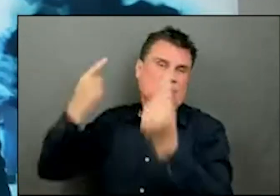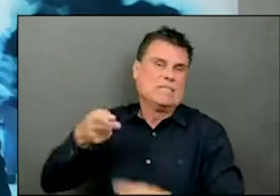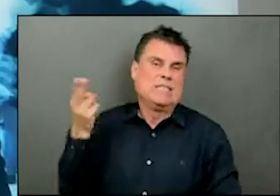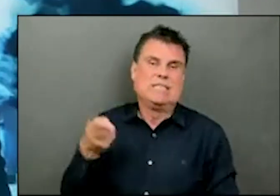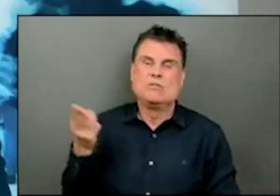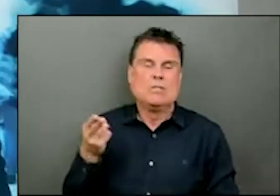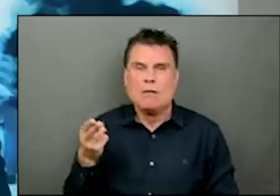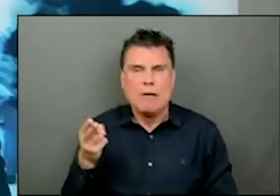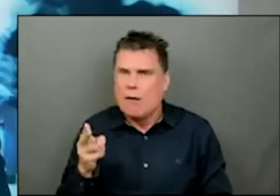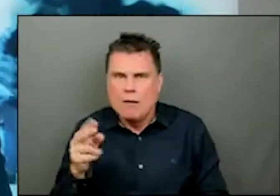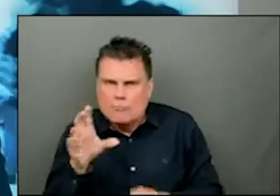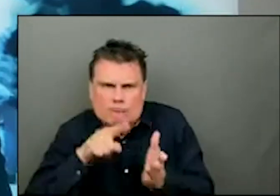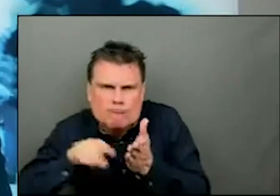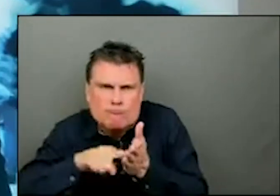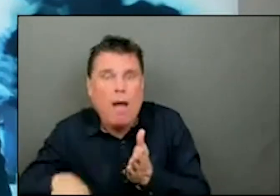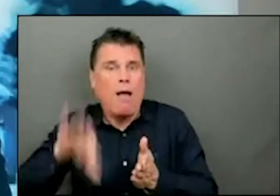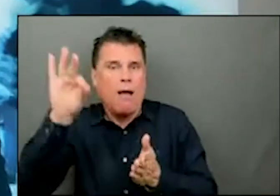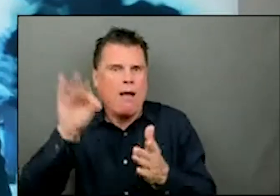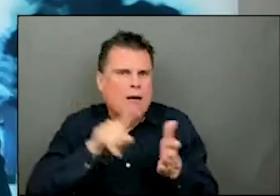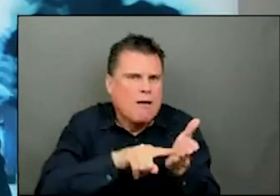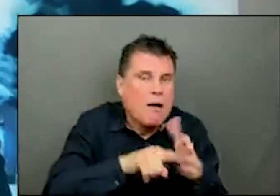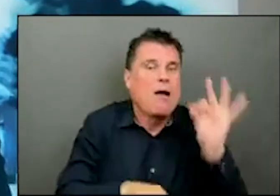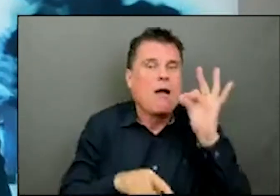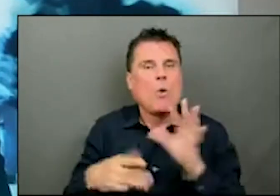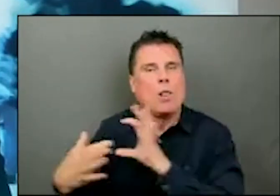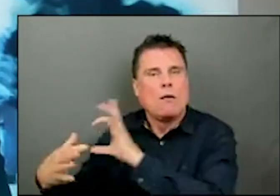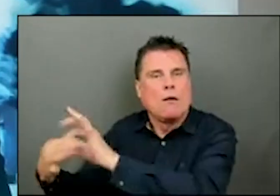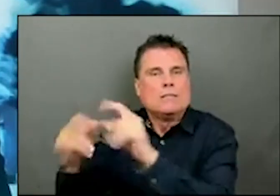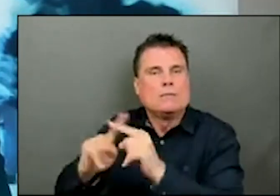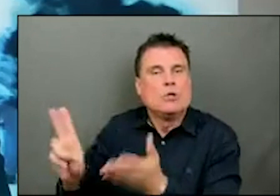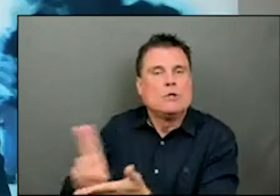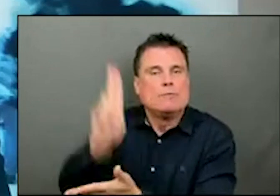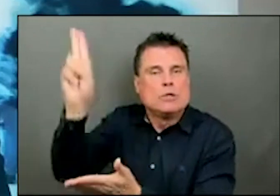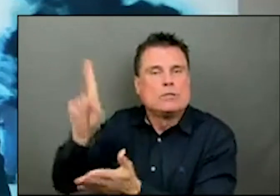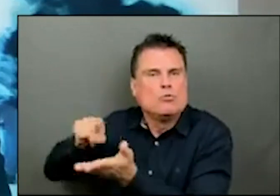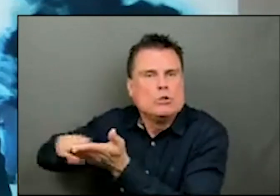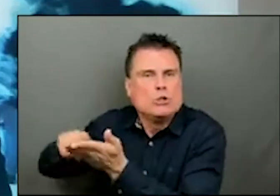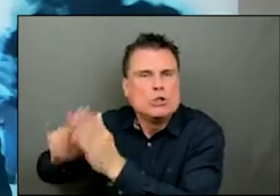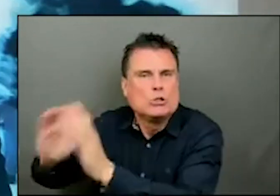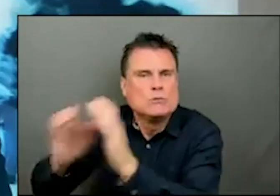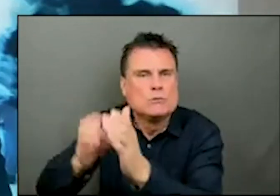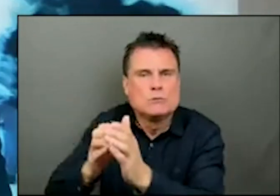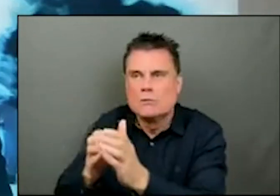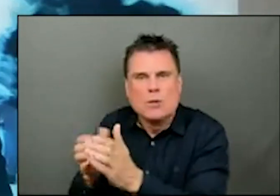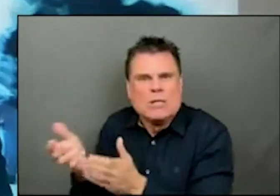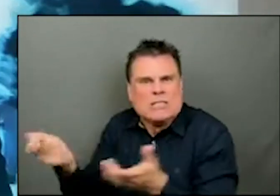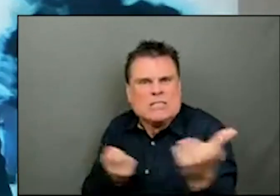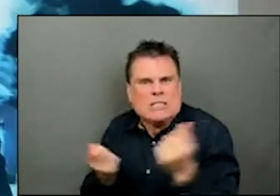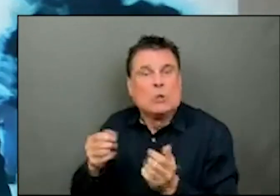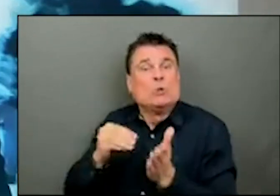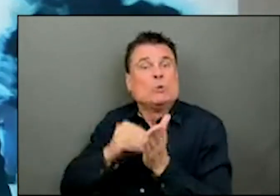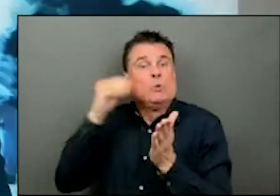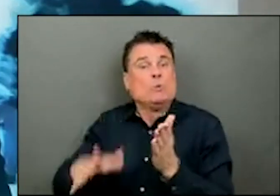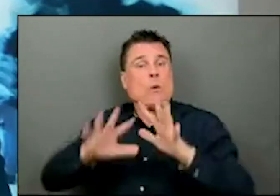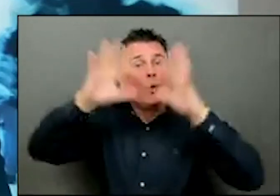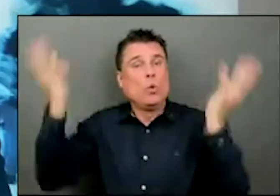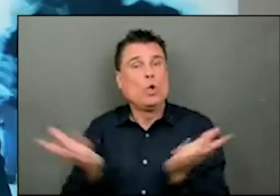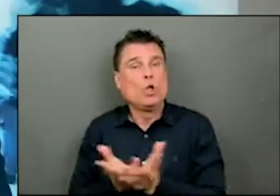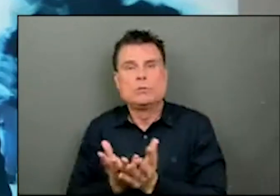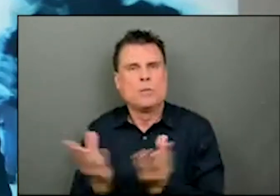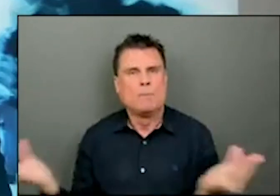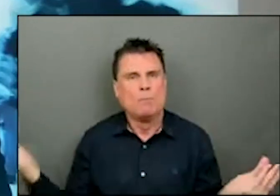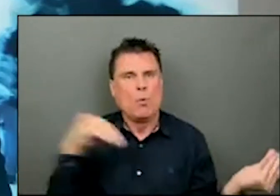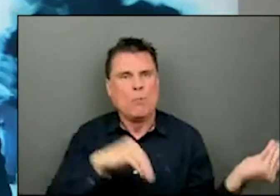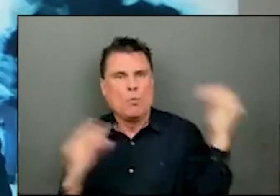and academic institutions who continue to attract talent from the rest of the world. But where we've struggled is in scaling